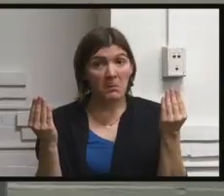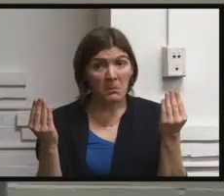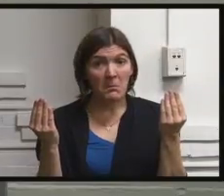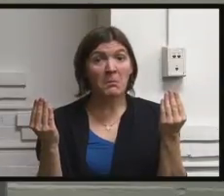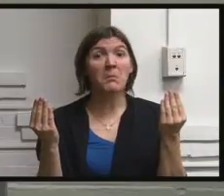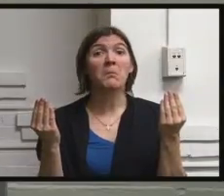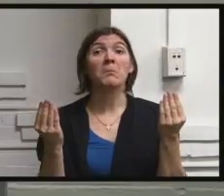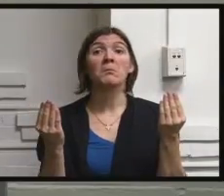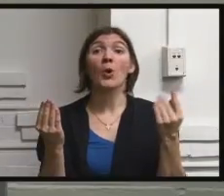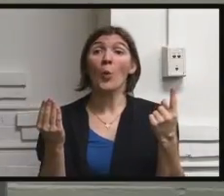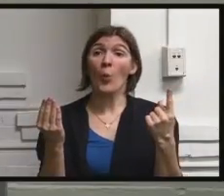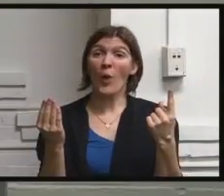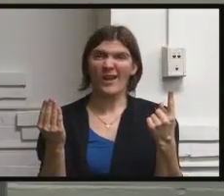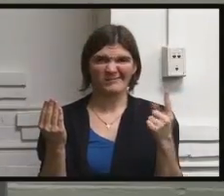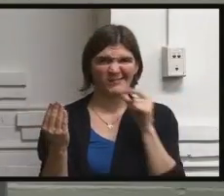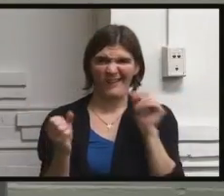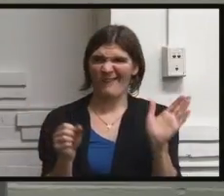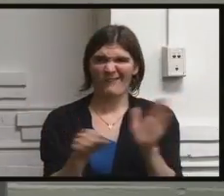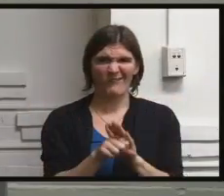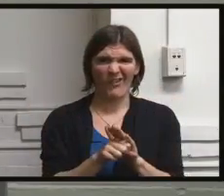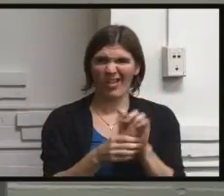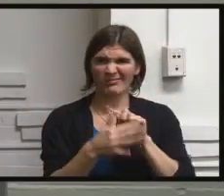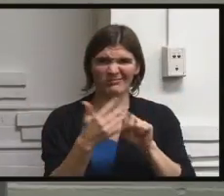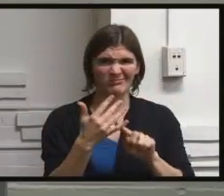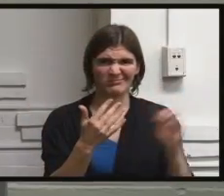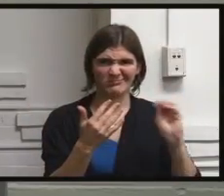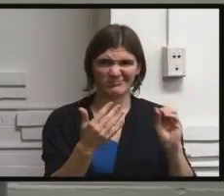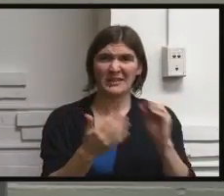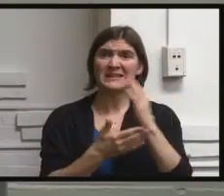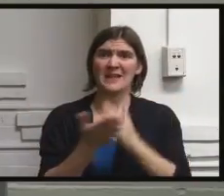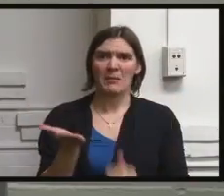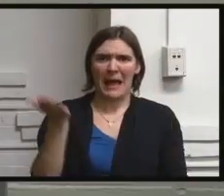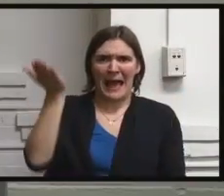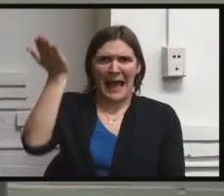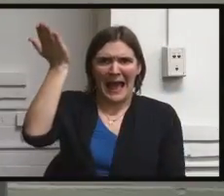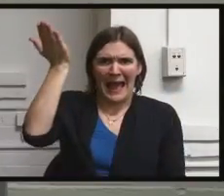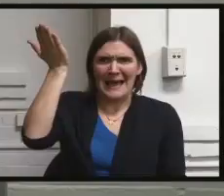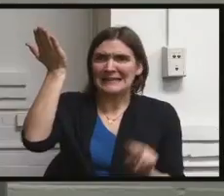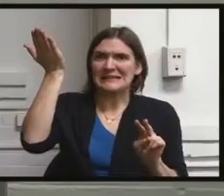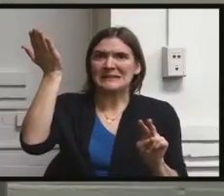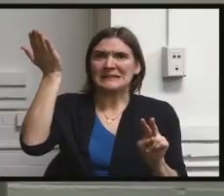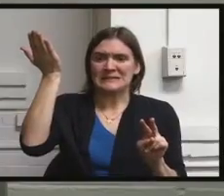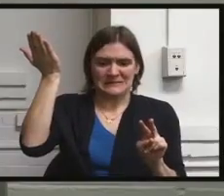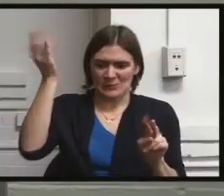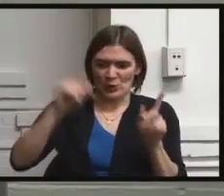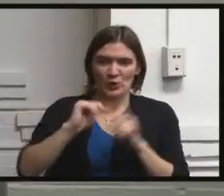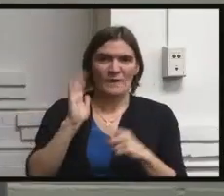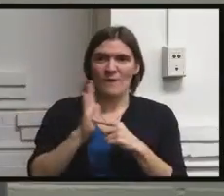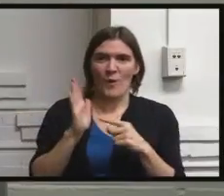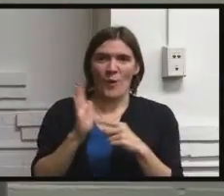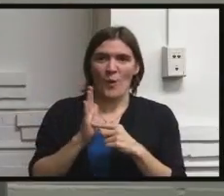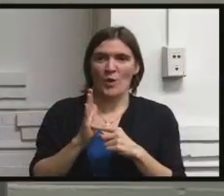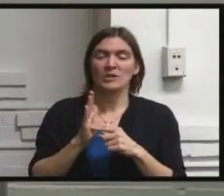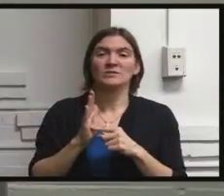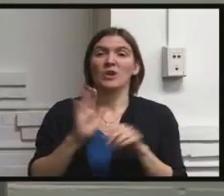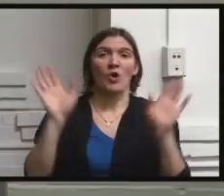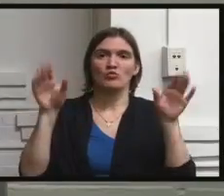that were one that was incomplete, and we had several that were quite high in comparison to our budget.